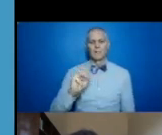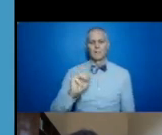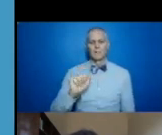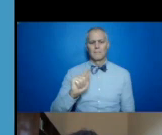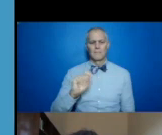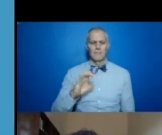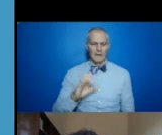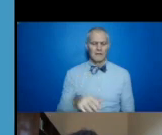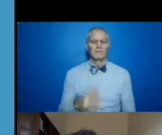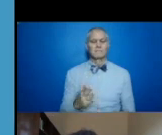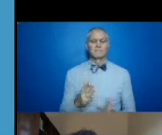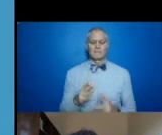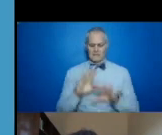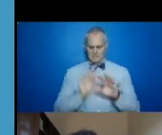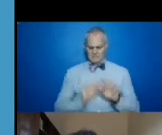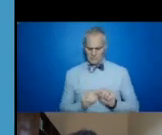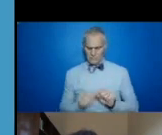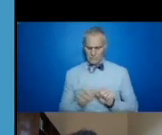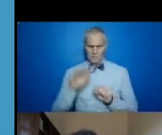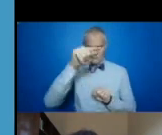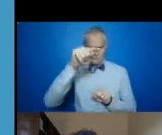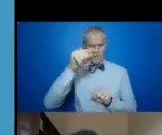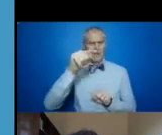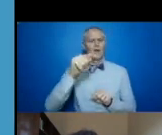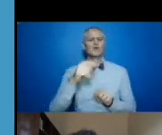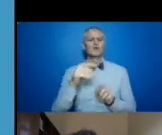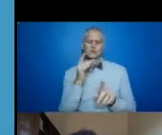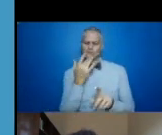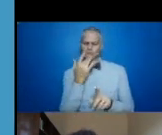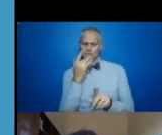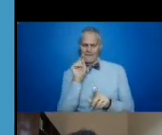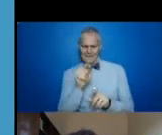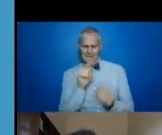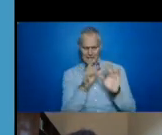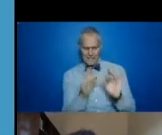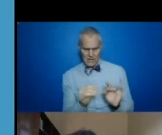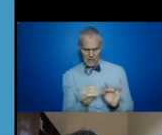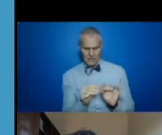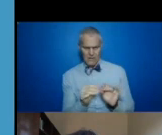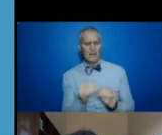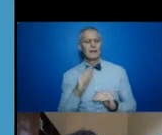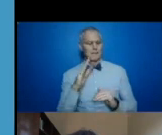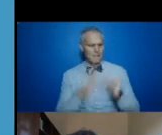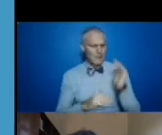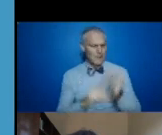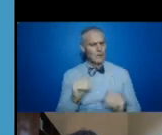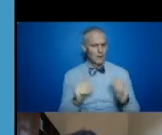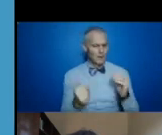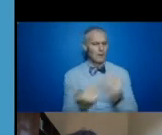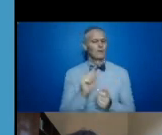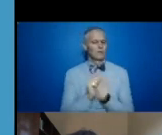map, choose a preferred narrative, and then build a transformative action agenda?